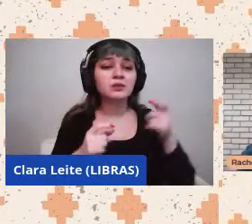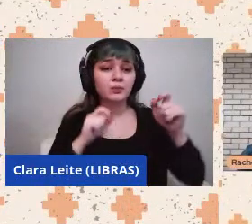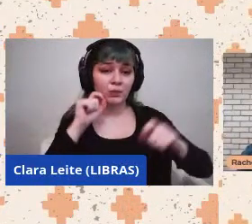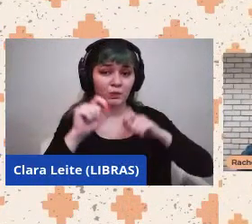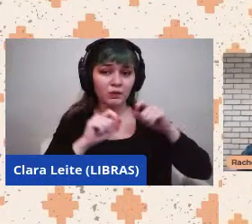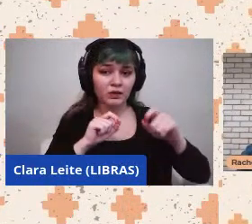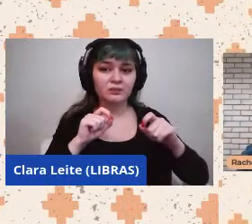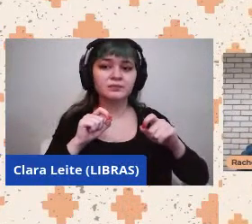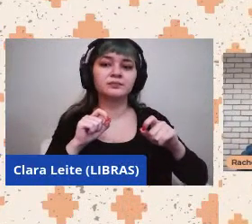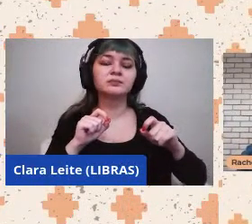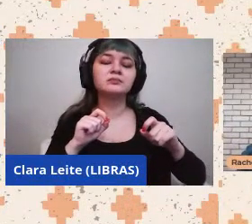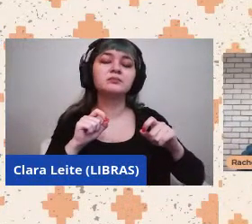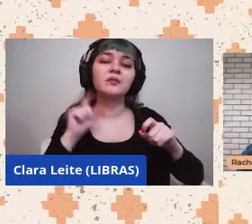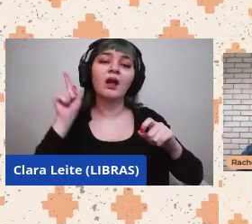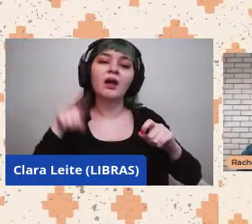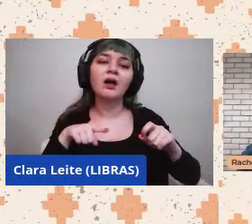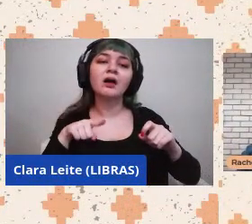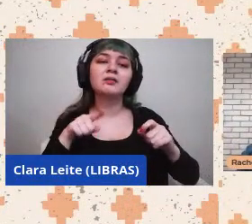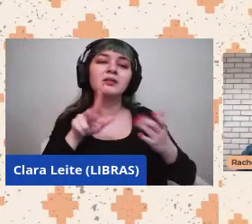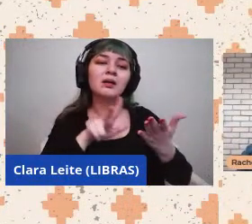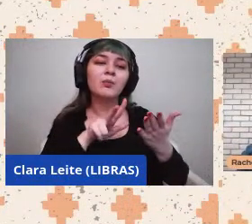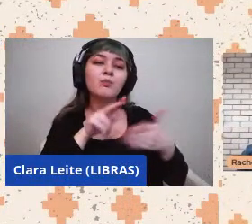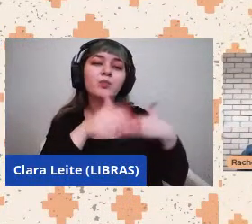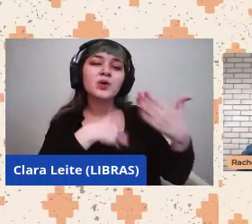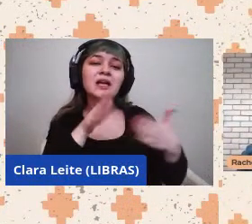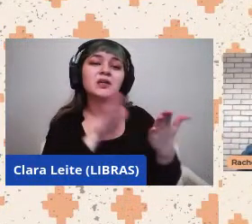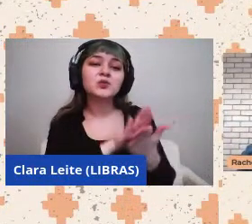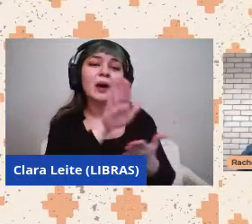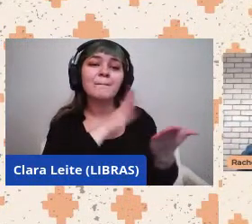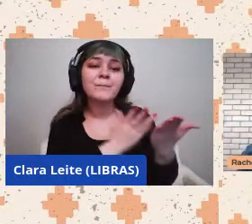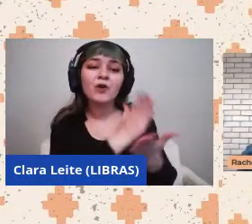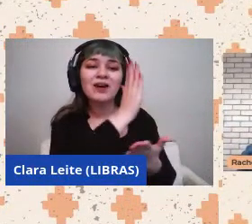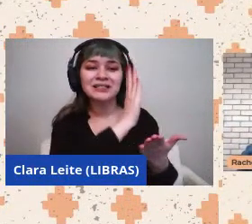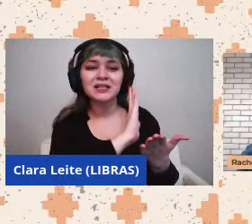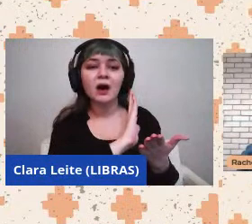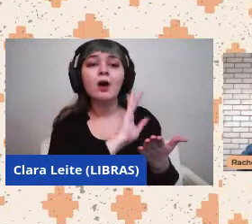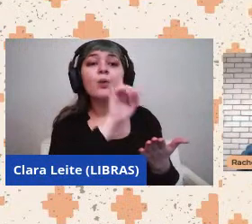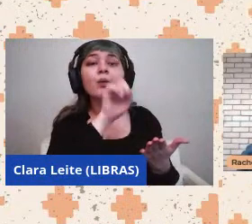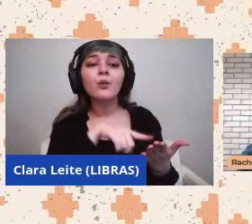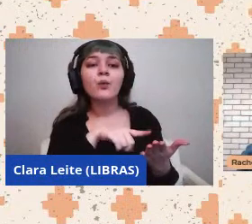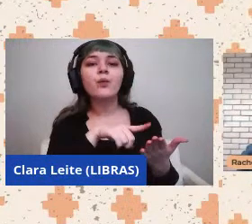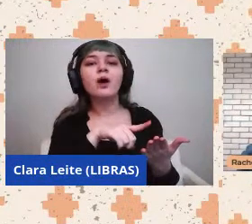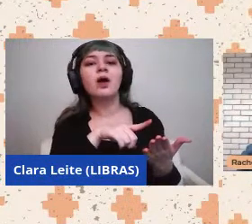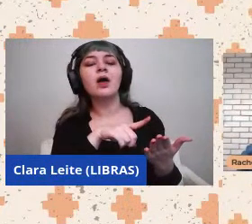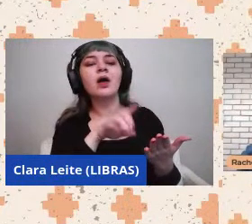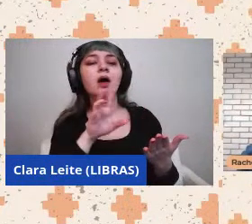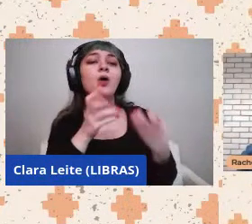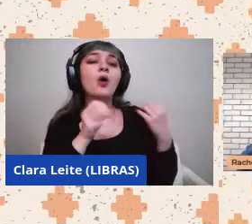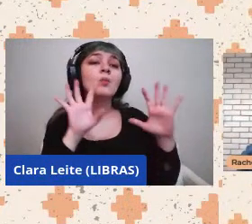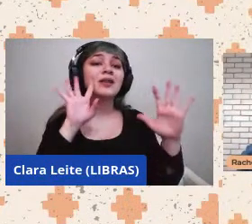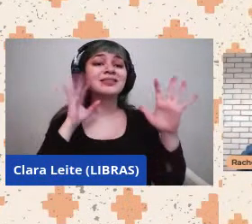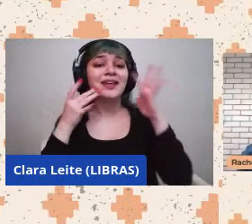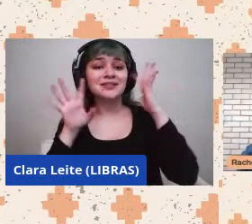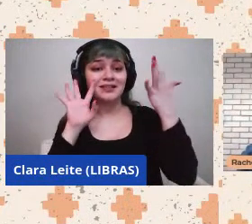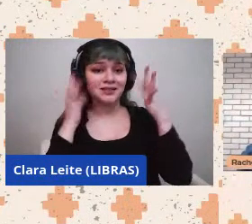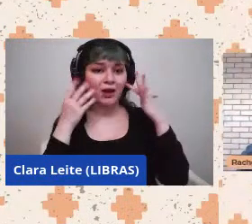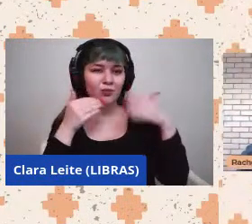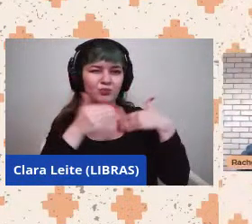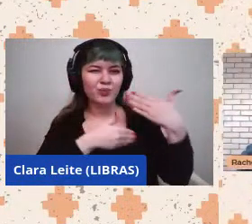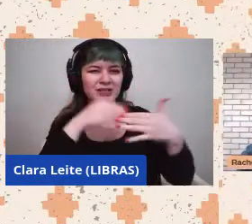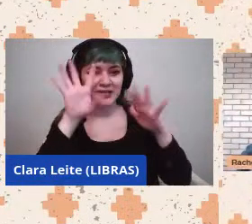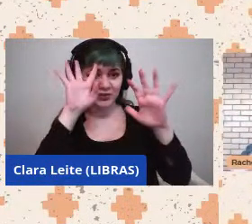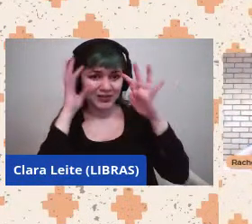within ethical approval processes is the socially embedded nature of decision making, that actually